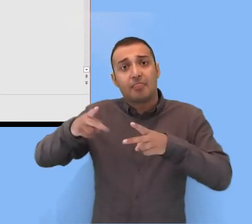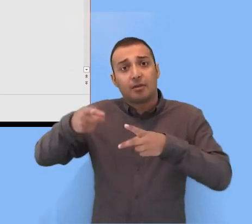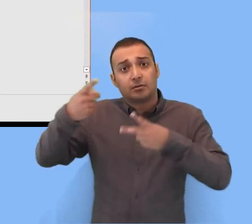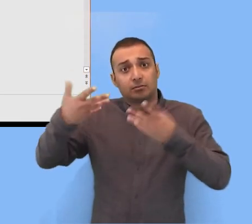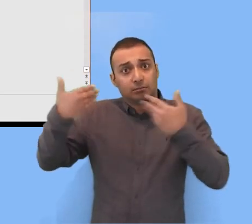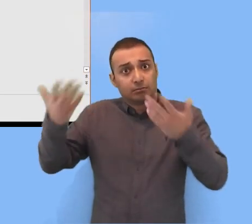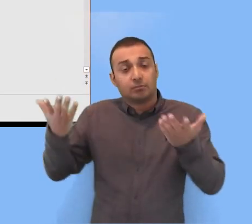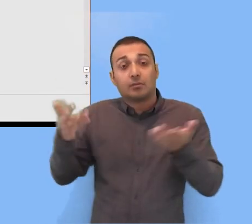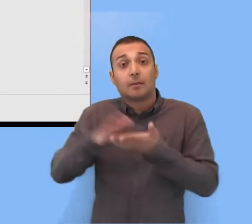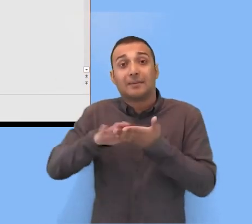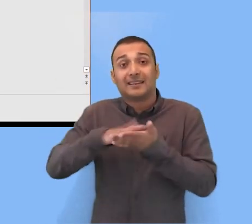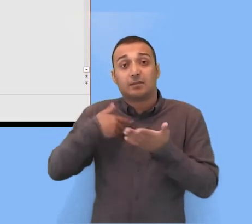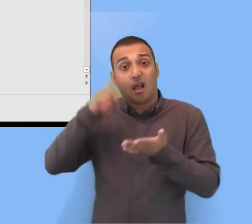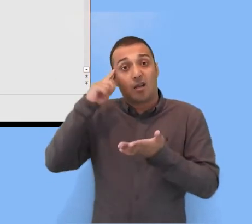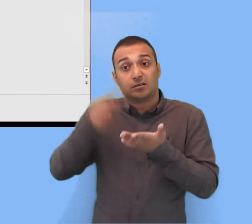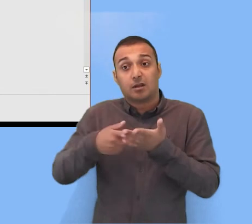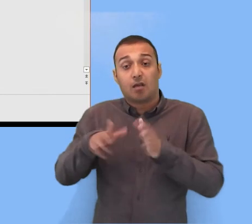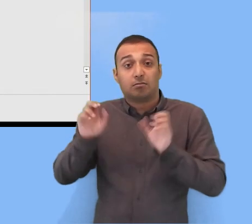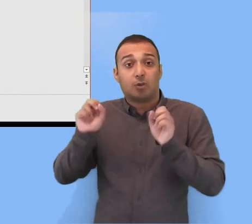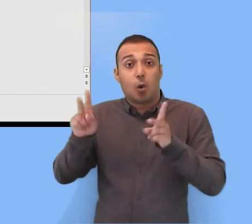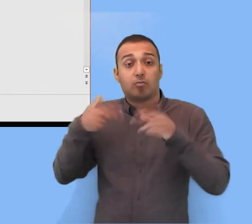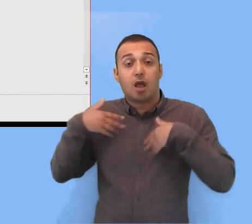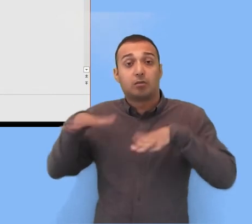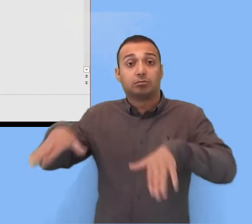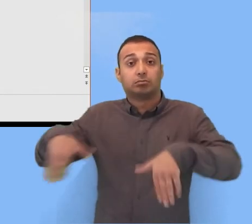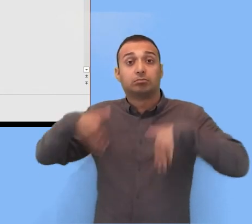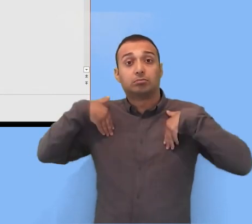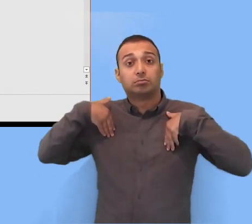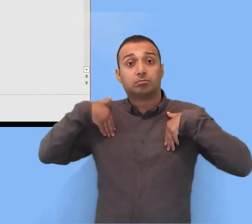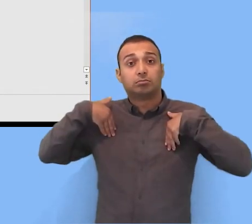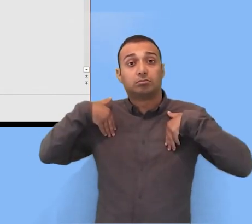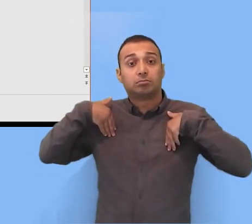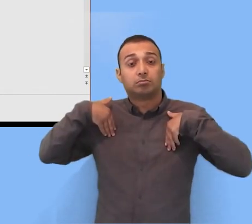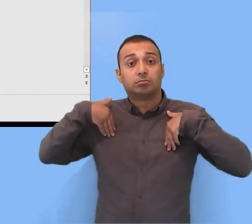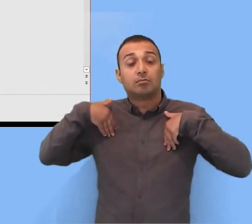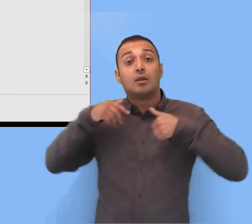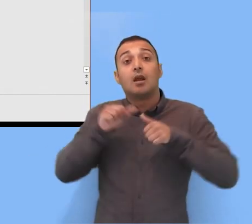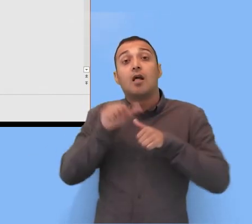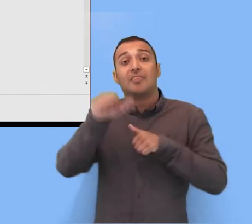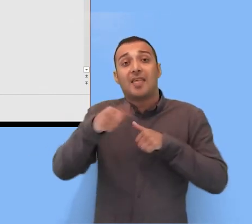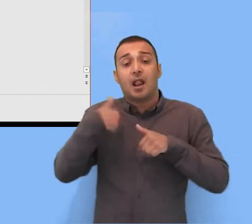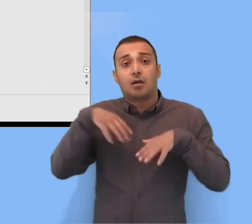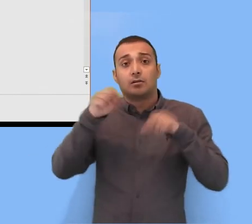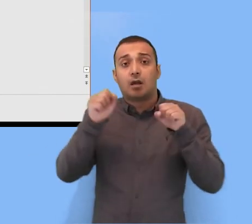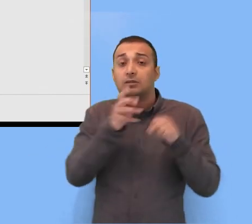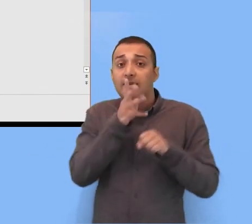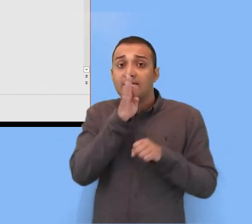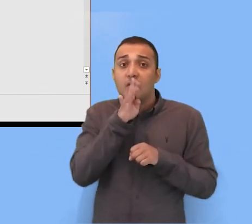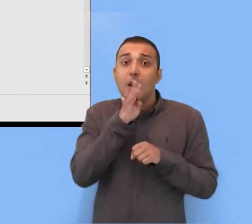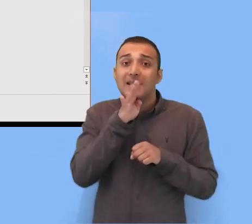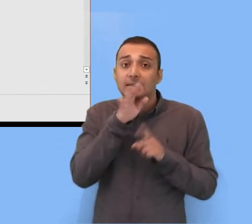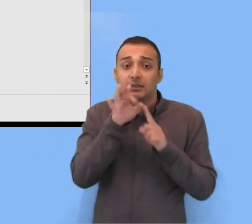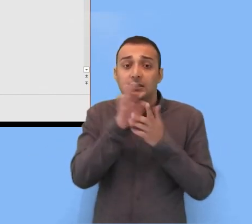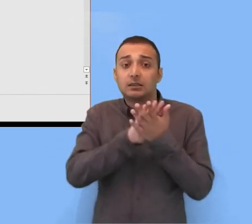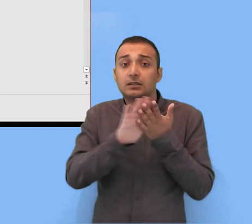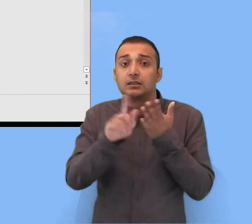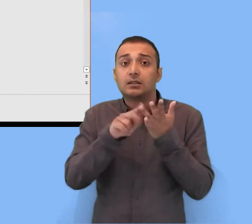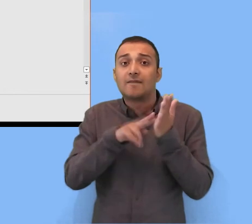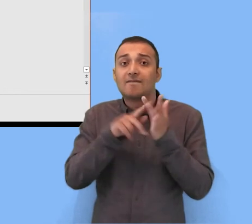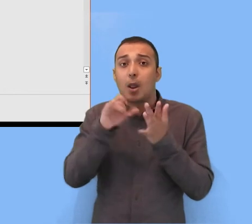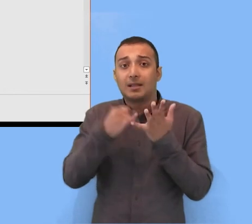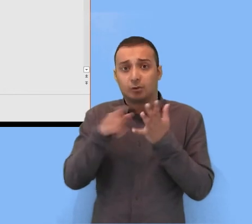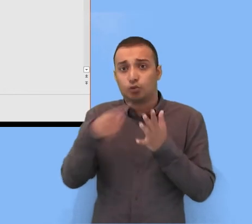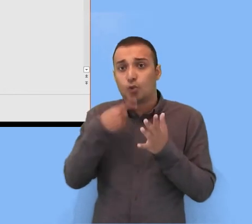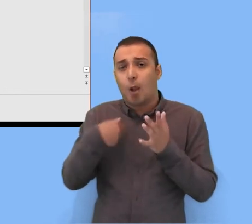decided to stand back and wasn't hands-on. Then I did a bit of phonics with her and she said, "No, mummy, my teacher does it